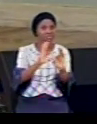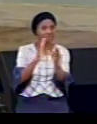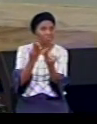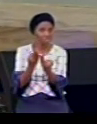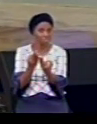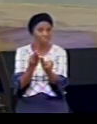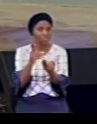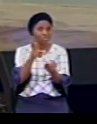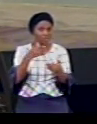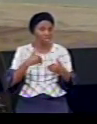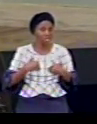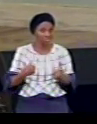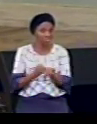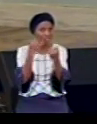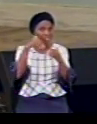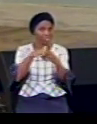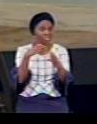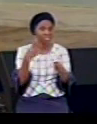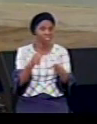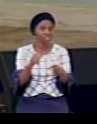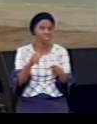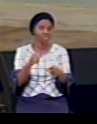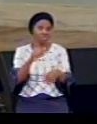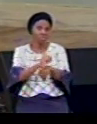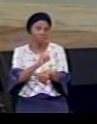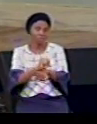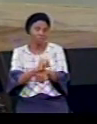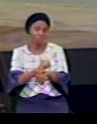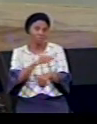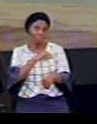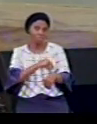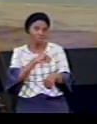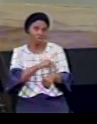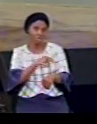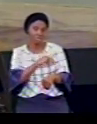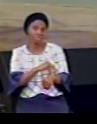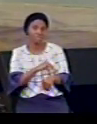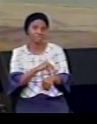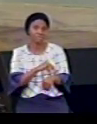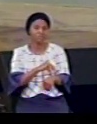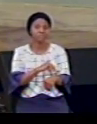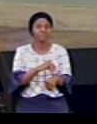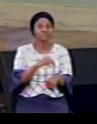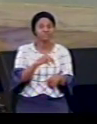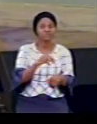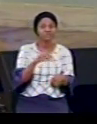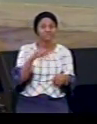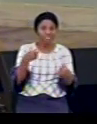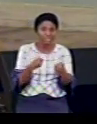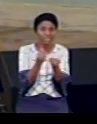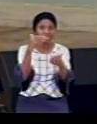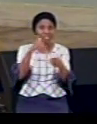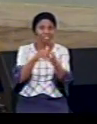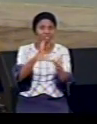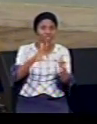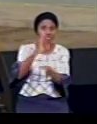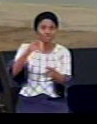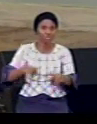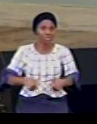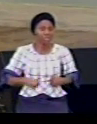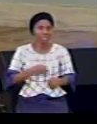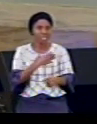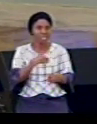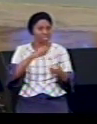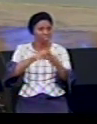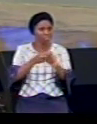a challenge in the ministry, a challenge with your spiritual life, and the case looks